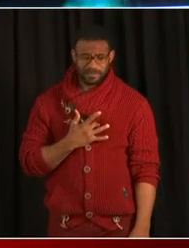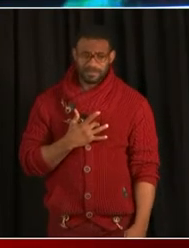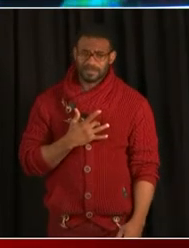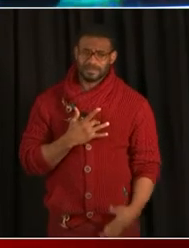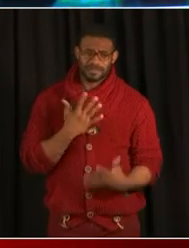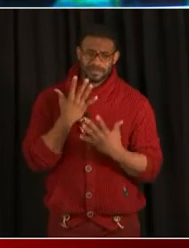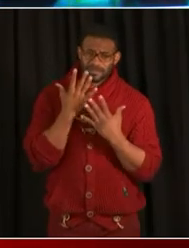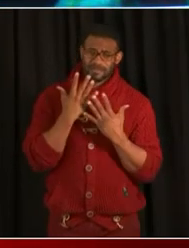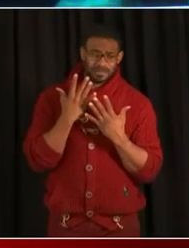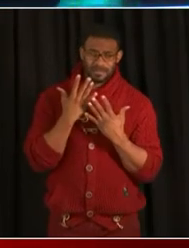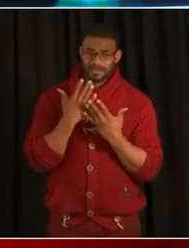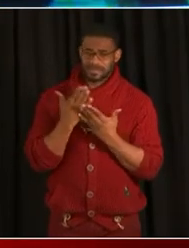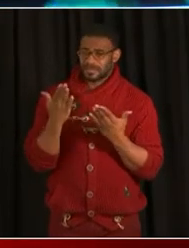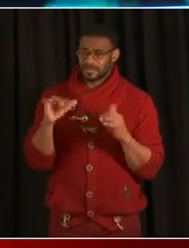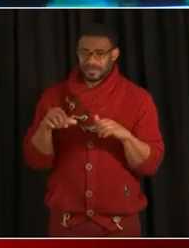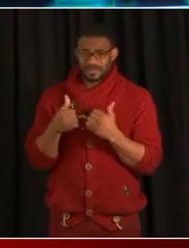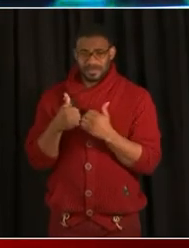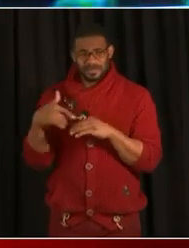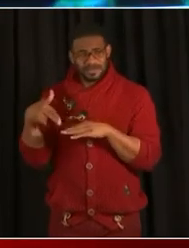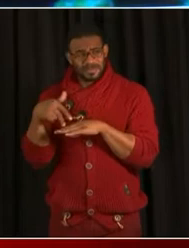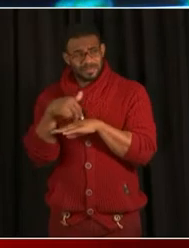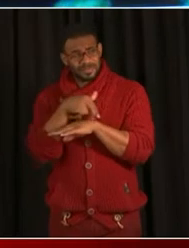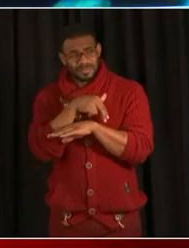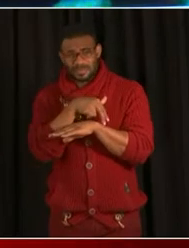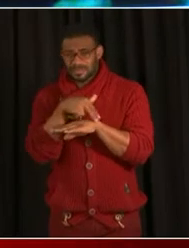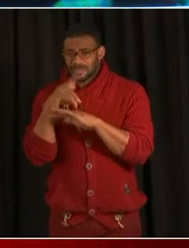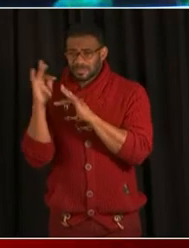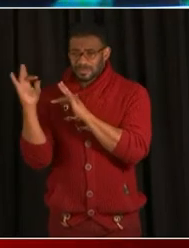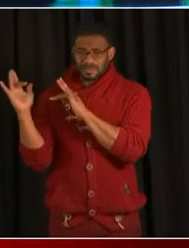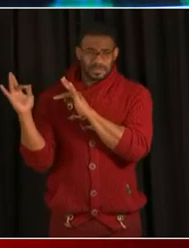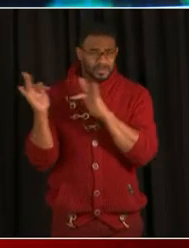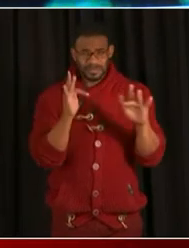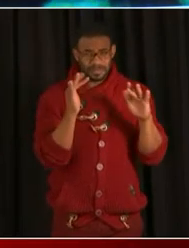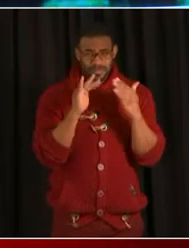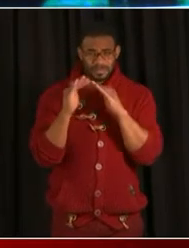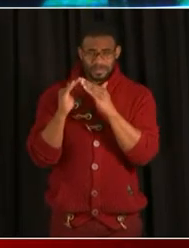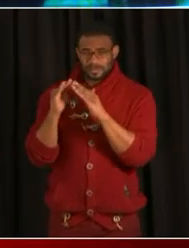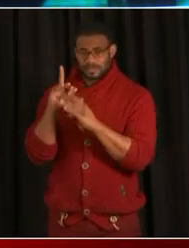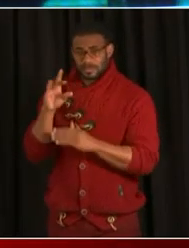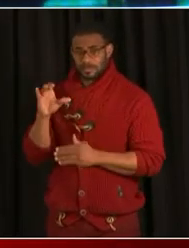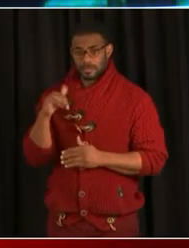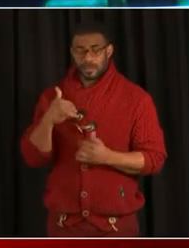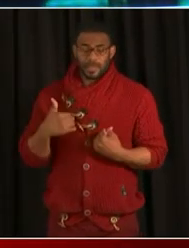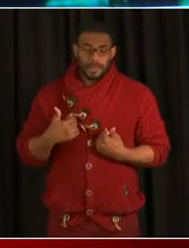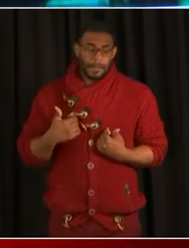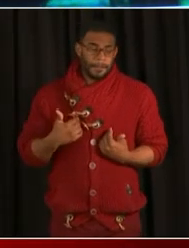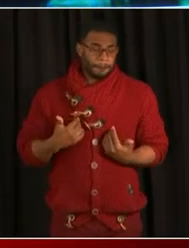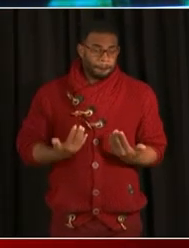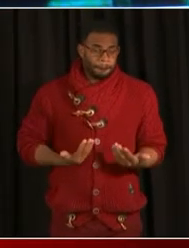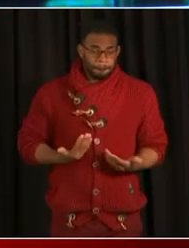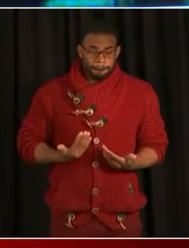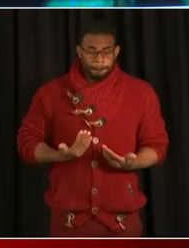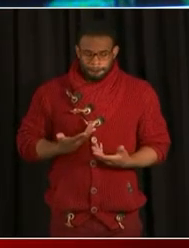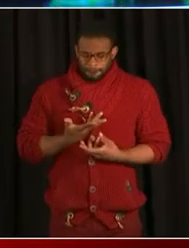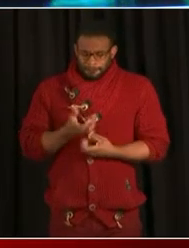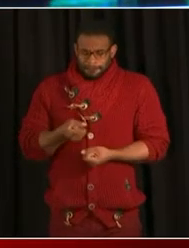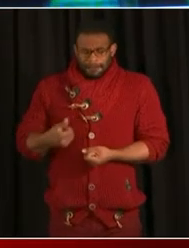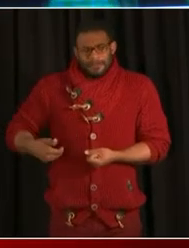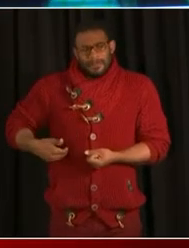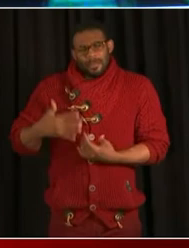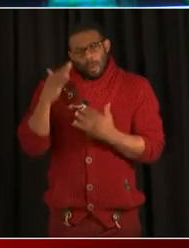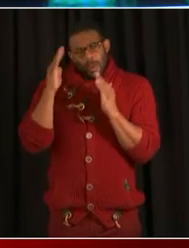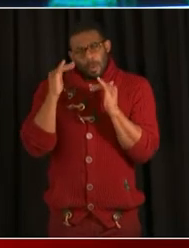devastating sort of existential challenges we've ever faced. Surreal. But I have this